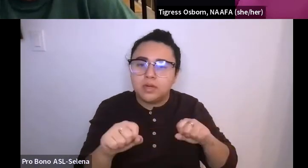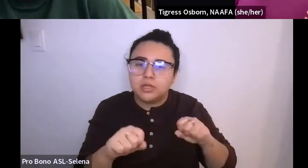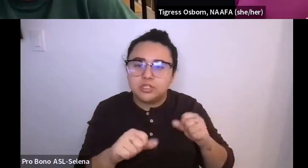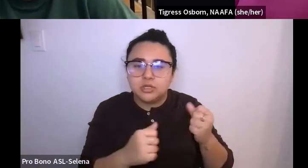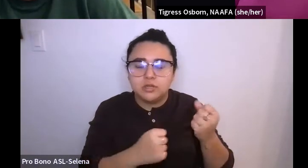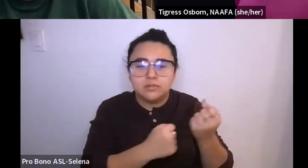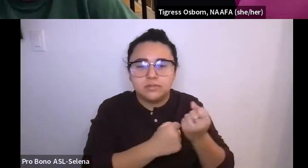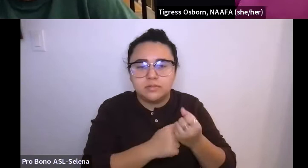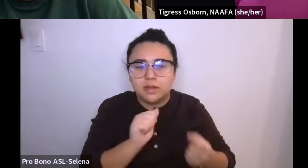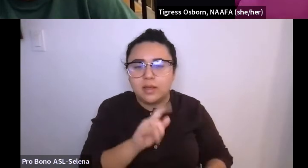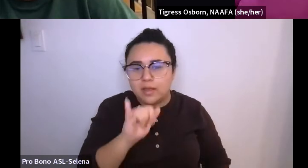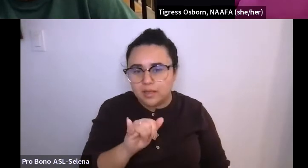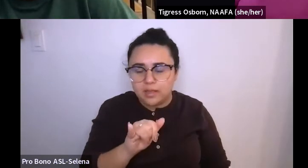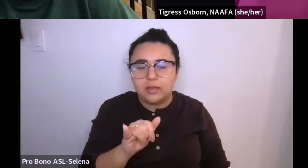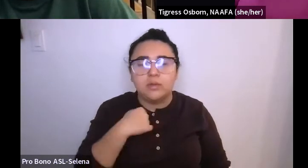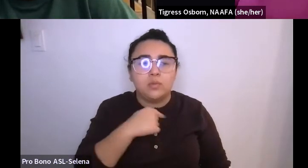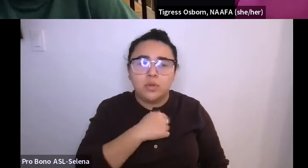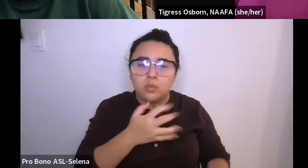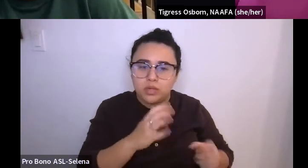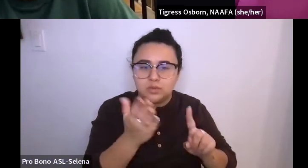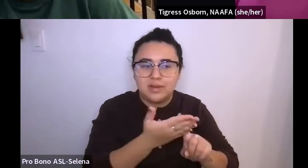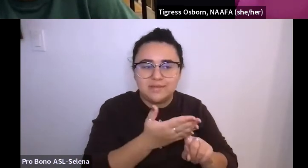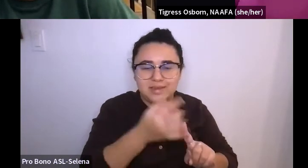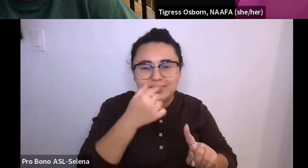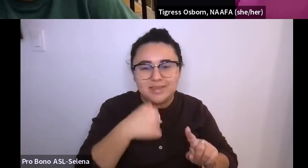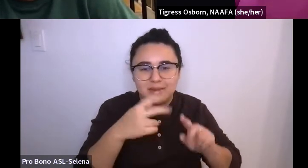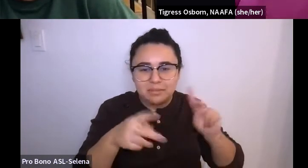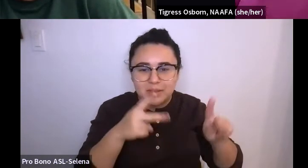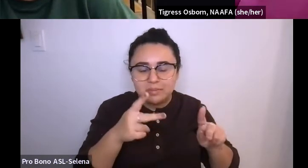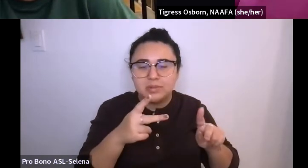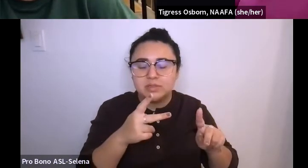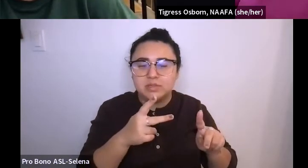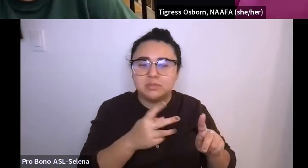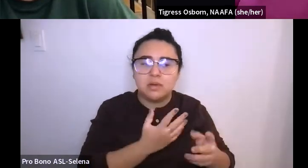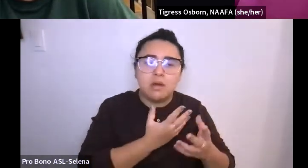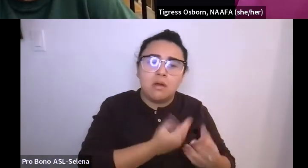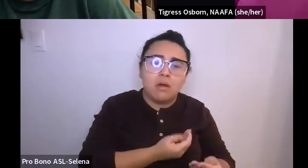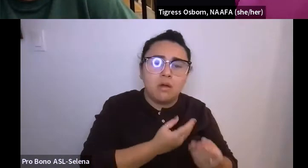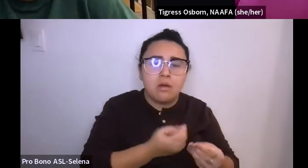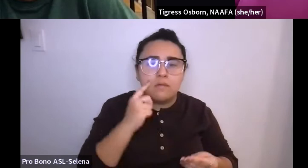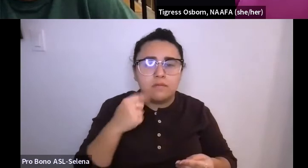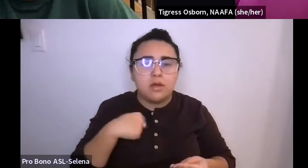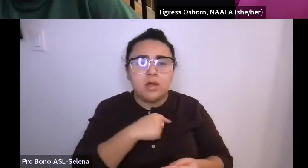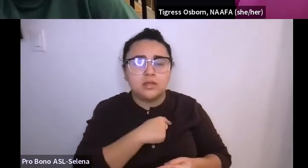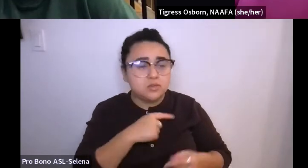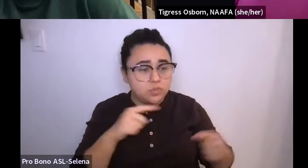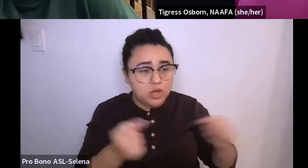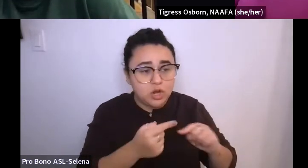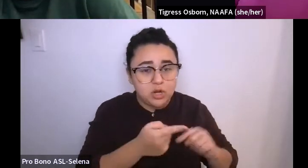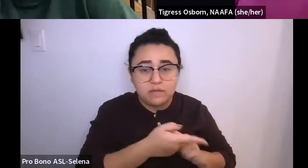be sympathetic to our causes. That, you know, that if we hurt their feelings, that they might not care about us as much